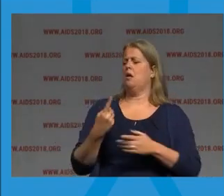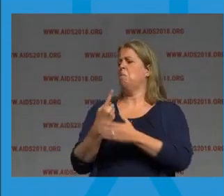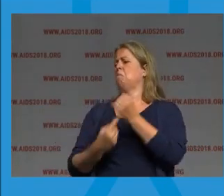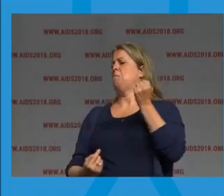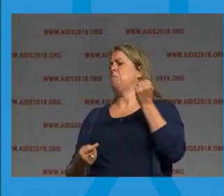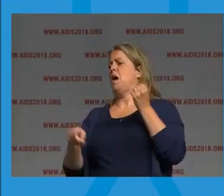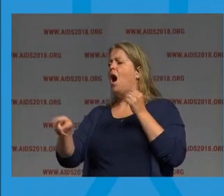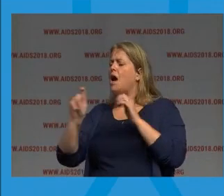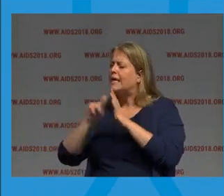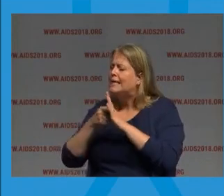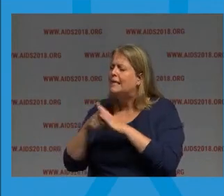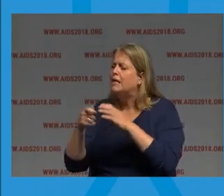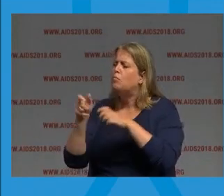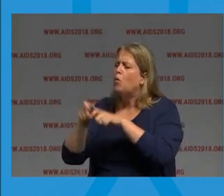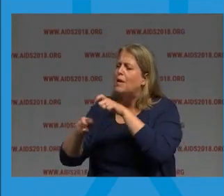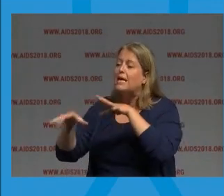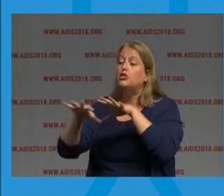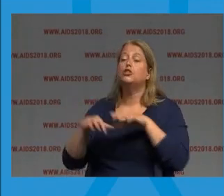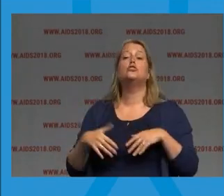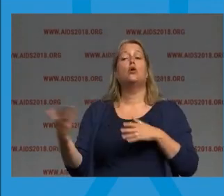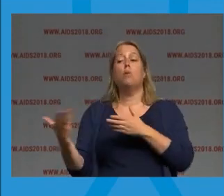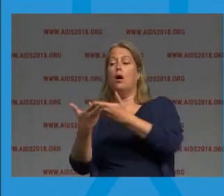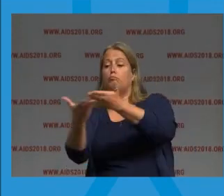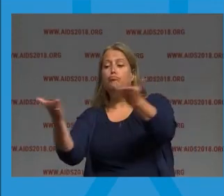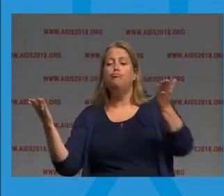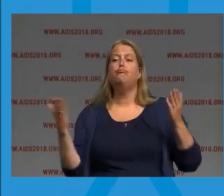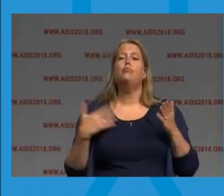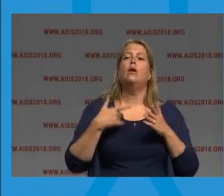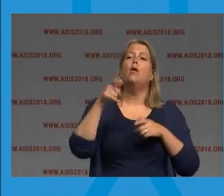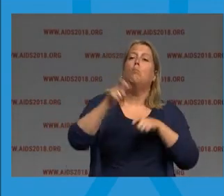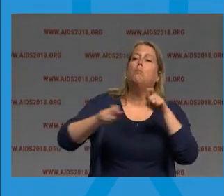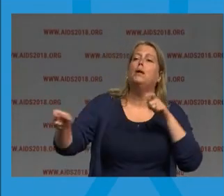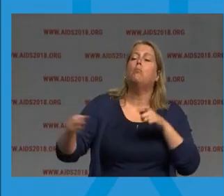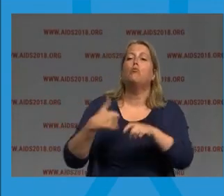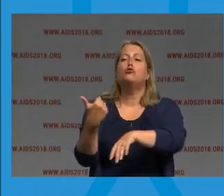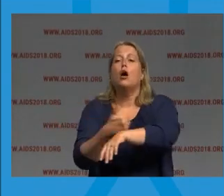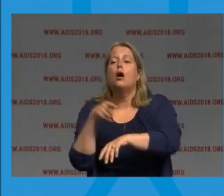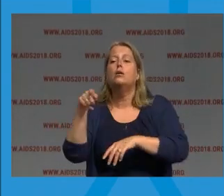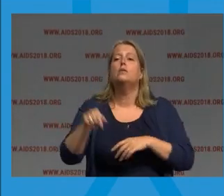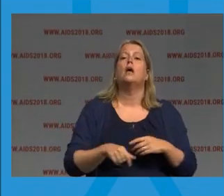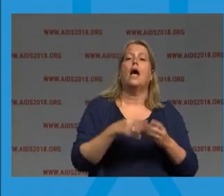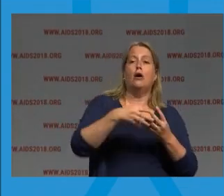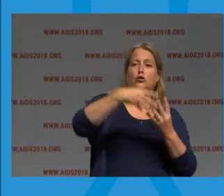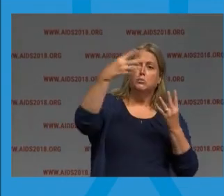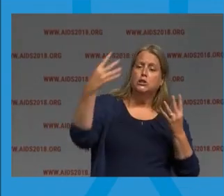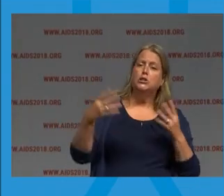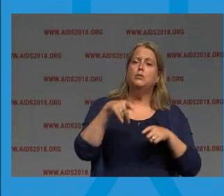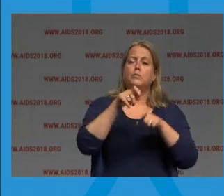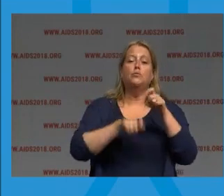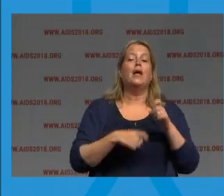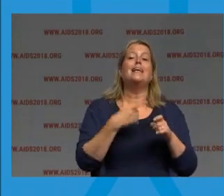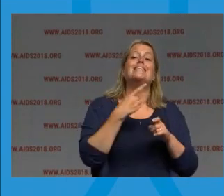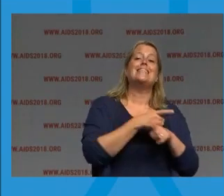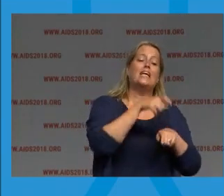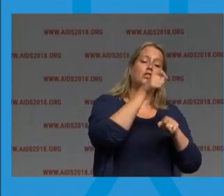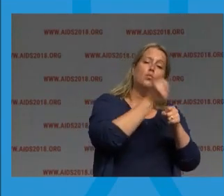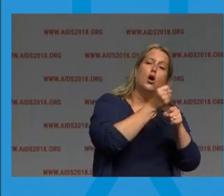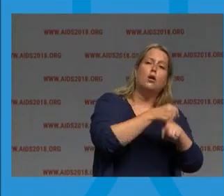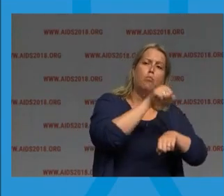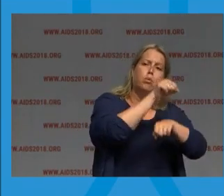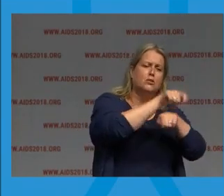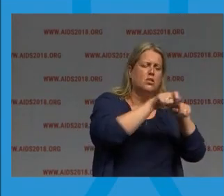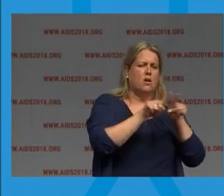populations, people who use drugs, LGBT people, sex workers, prisoners, as people, denying